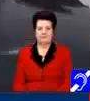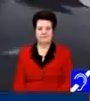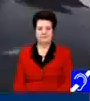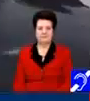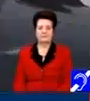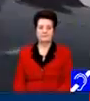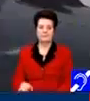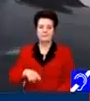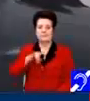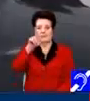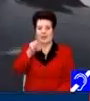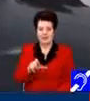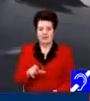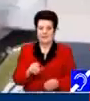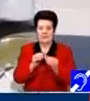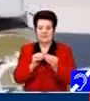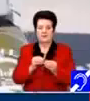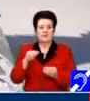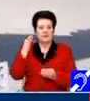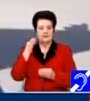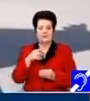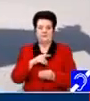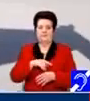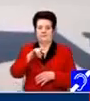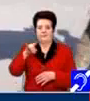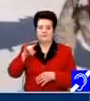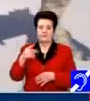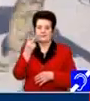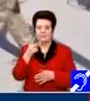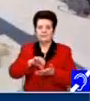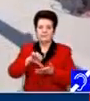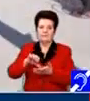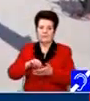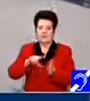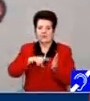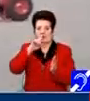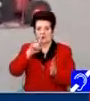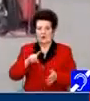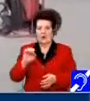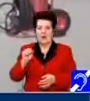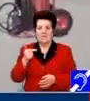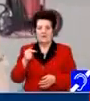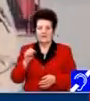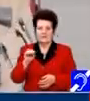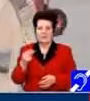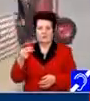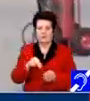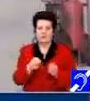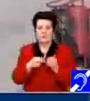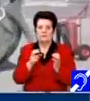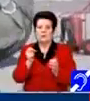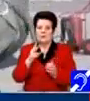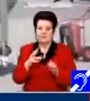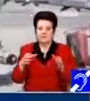Squadron. Pilotul american zboară de 10 ani pe F-16, are deja 2 participări de 6 luni în Afganistan, iar în 2012 a luat parte